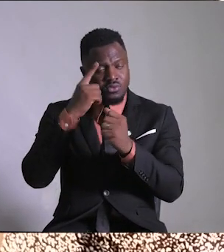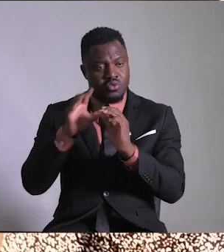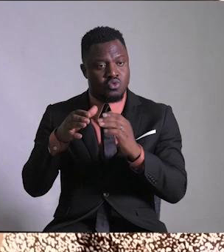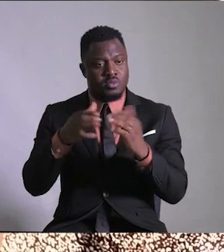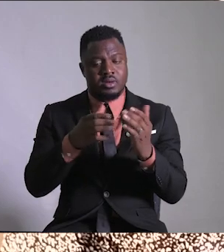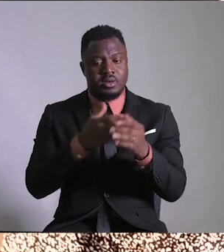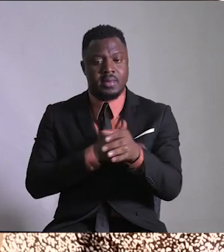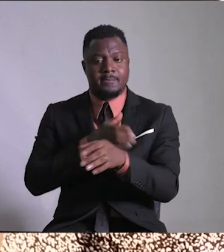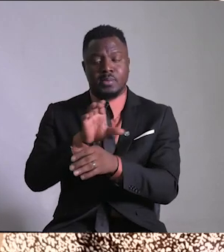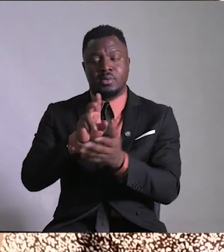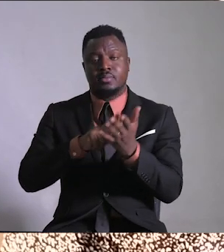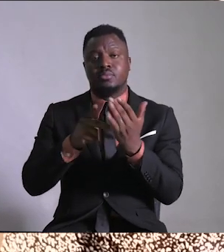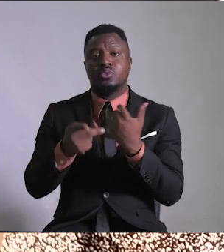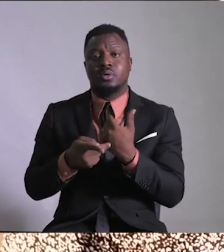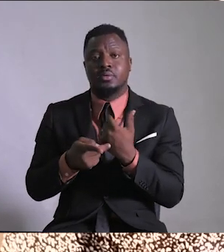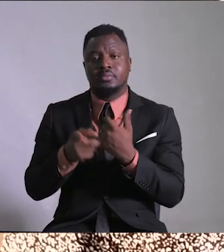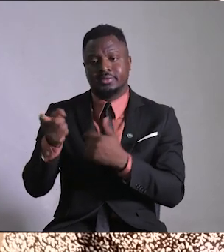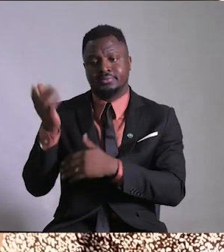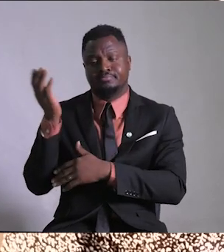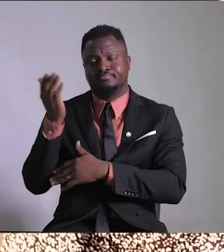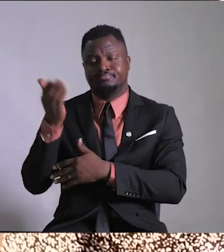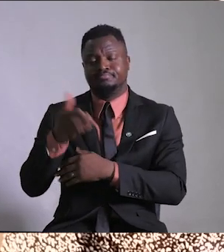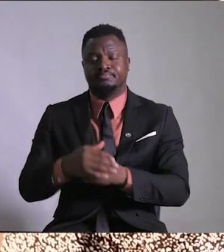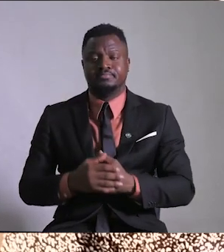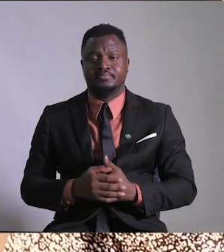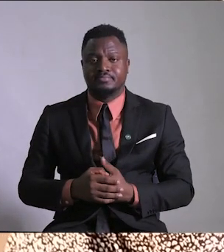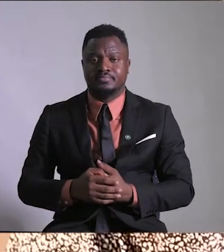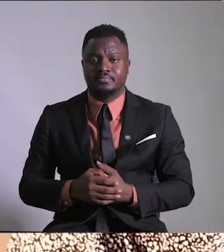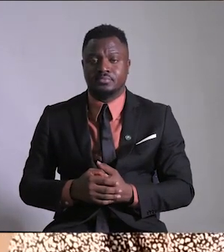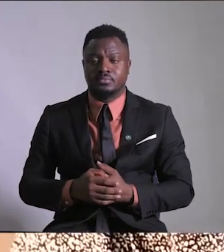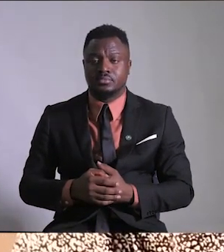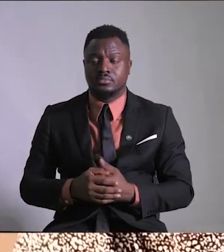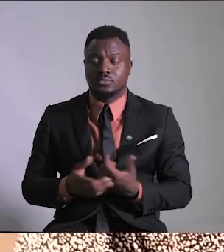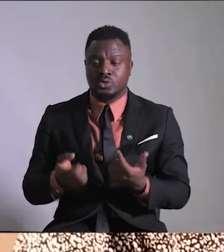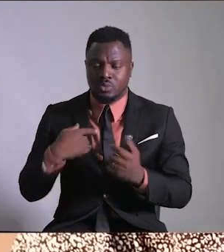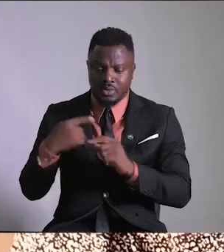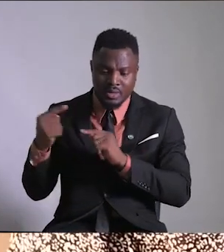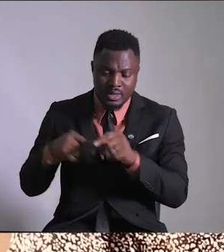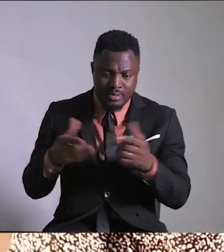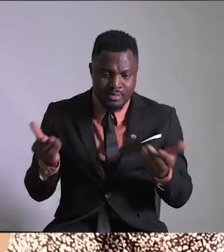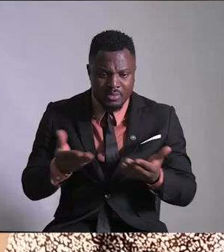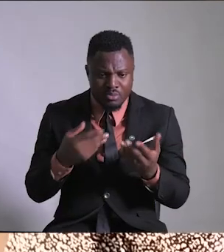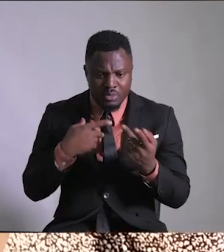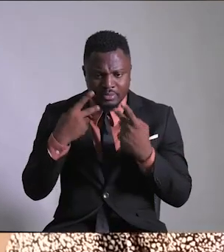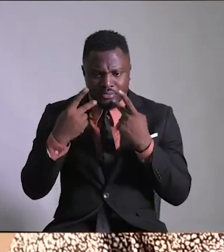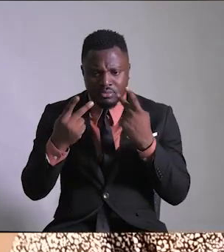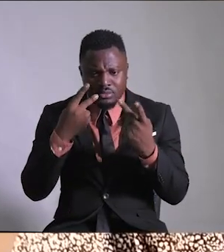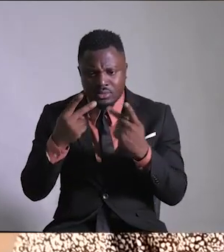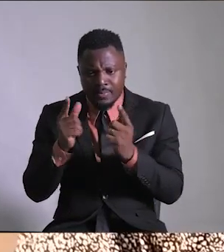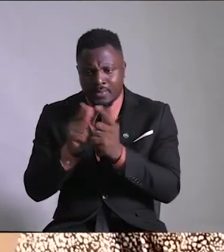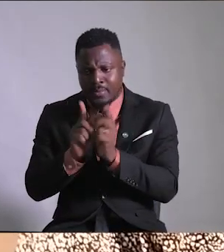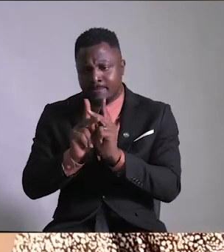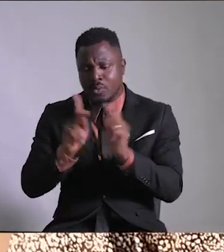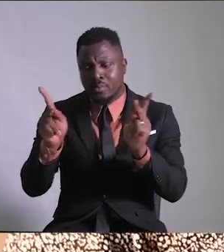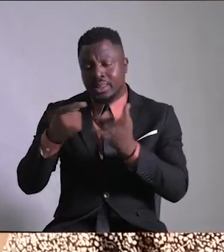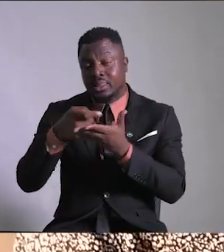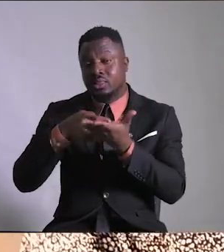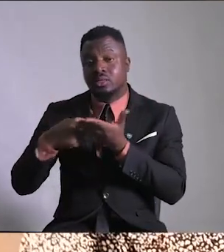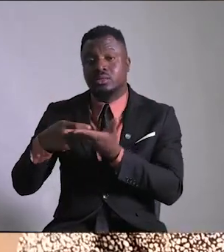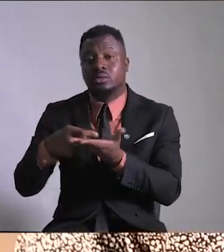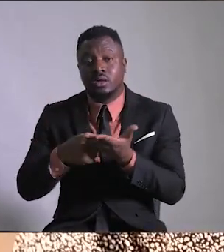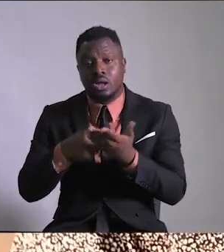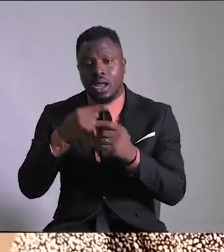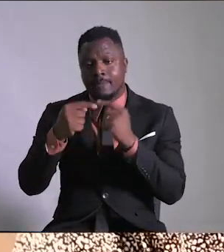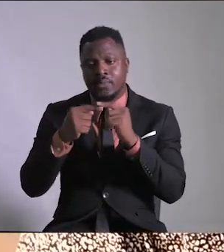for Community Empowerment Program, speaking. When we came into this issue and make that public